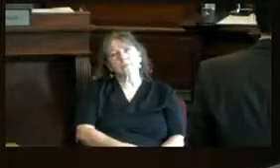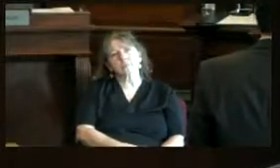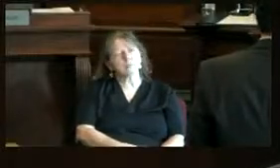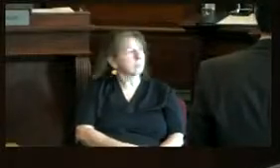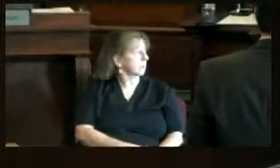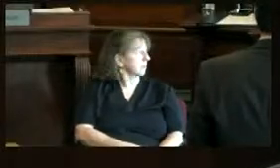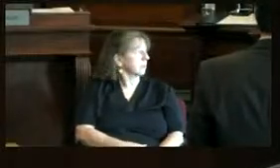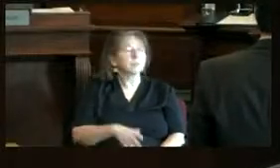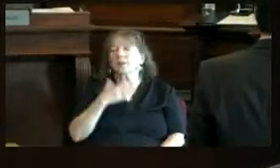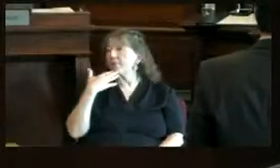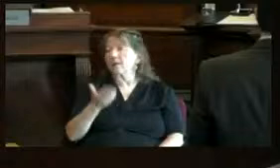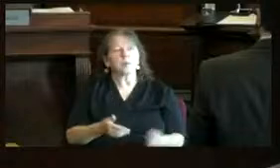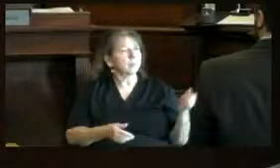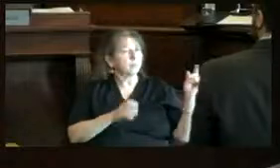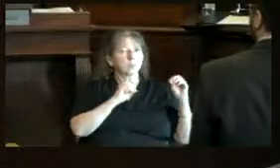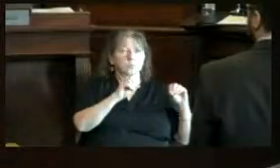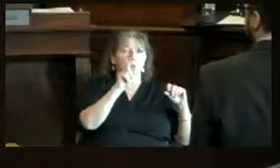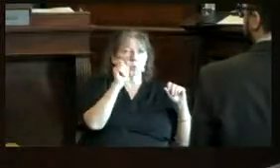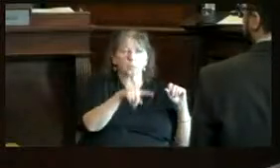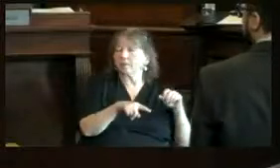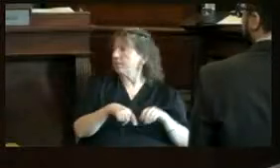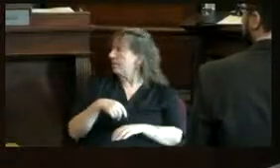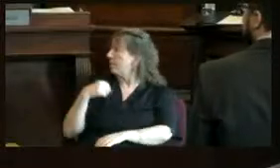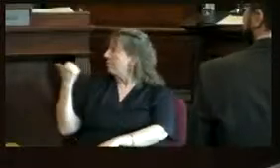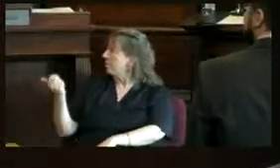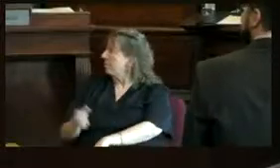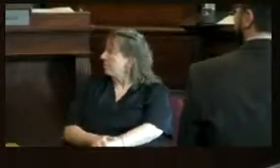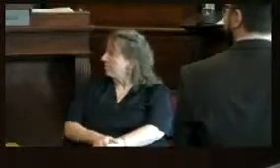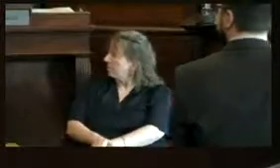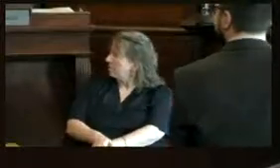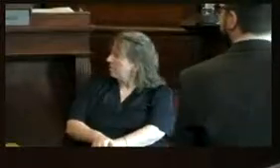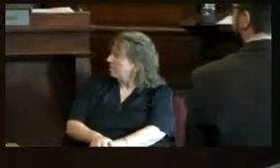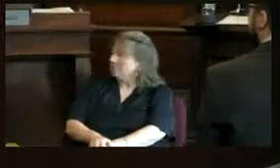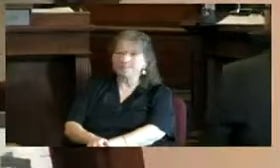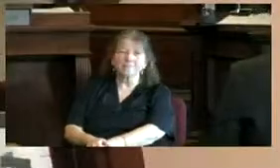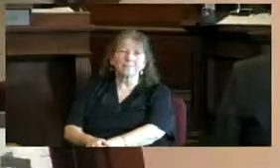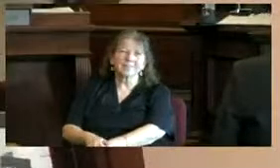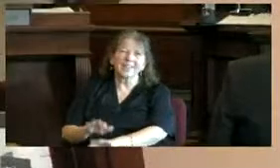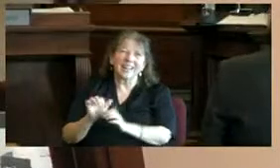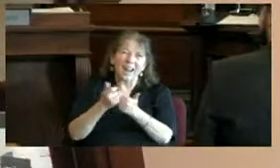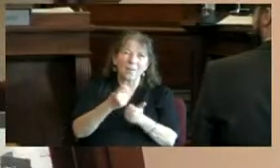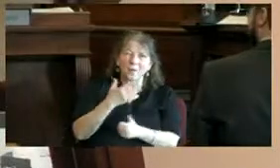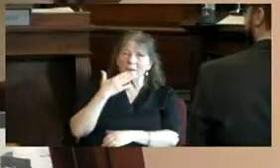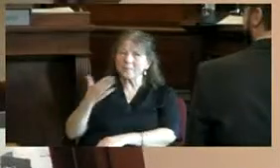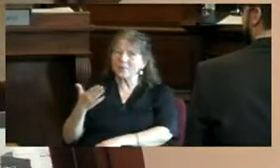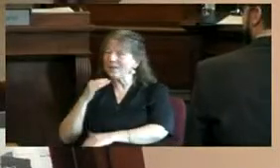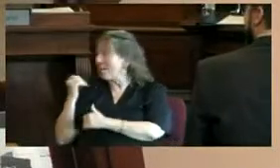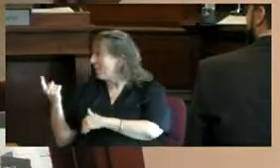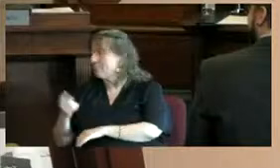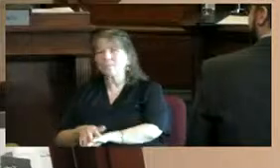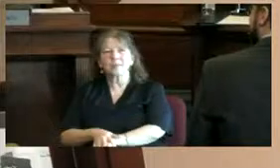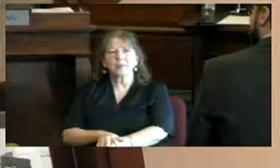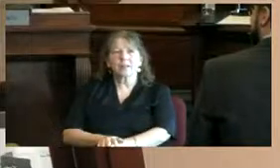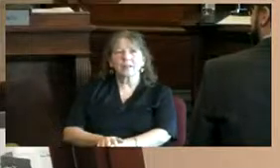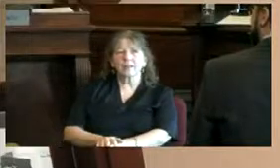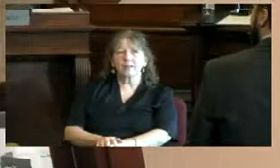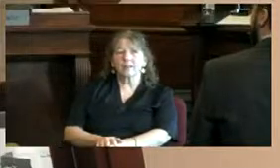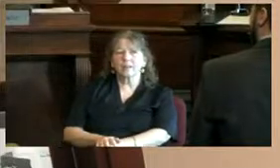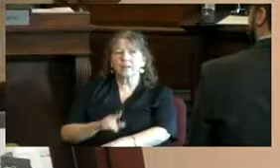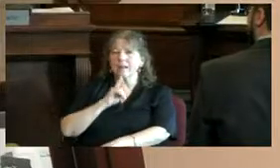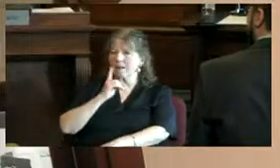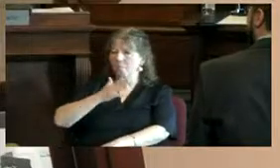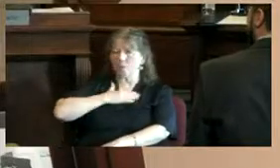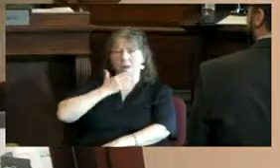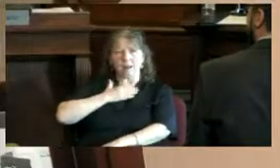Council President? No questions at this time, thank you. Councilmember Smith? How are you? I'm doing well, how are you? Good, so really happy about